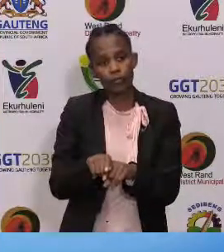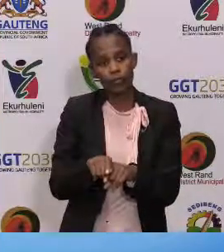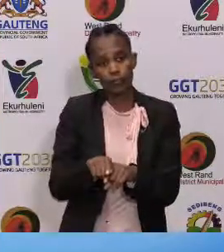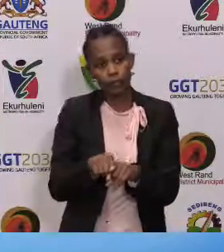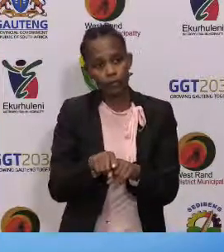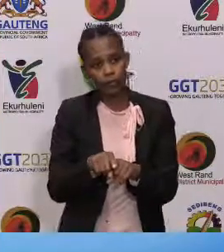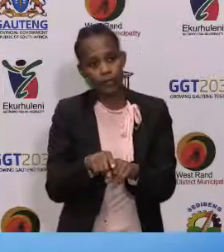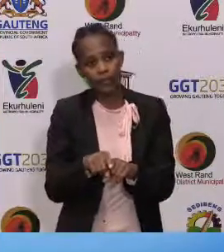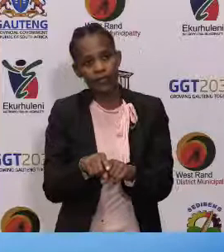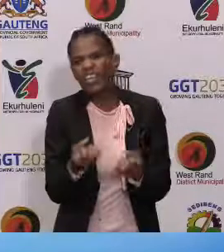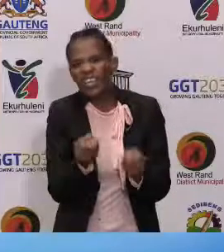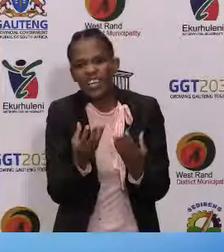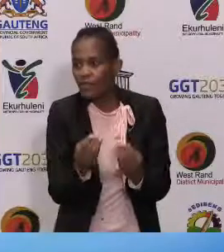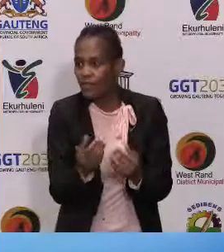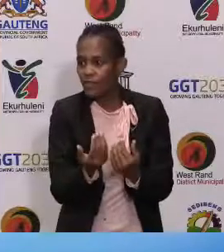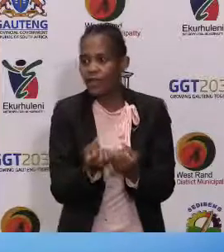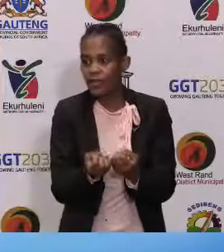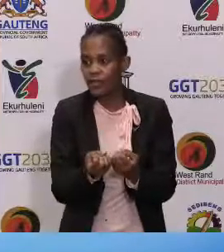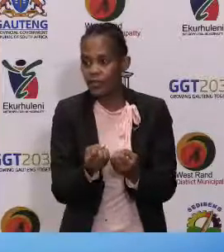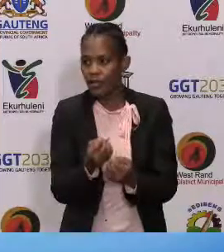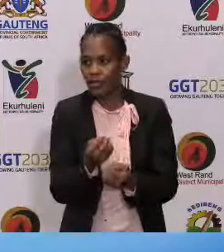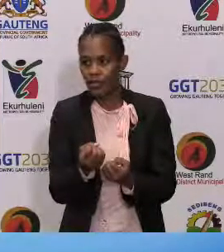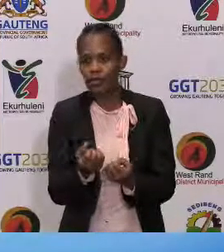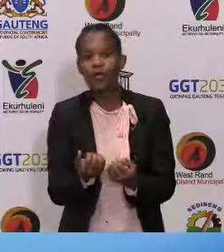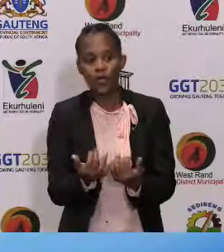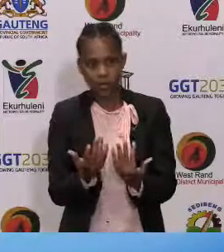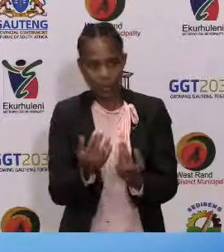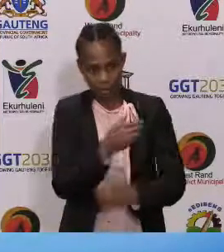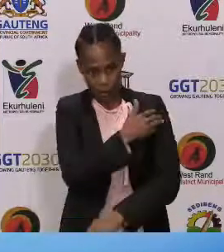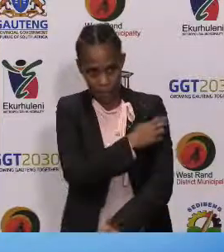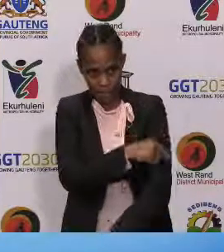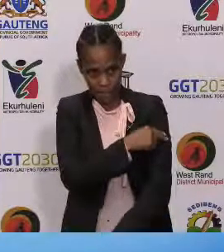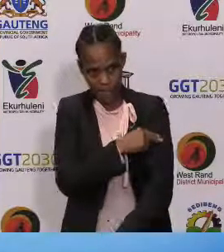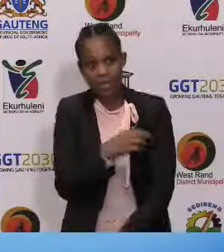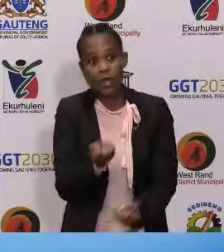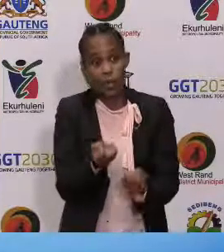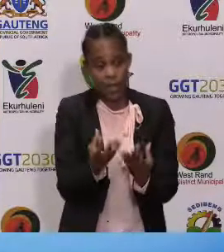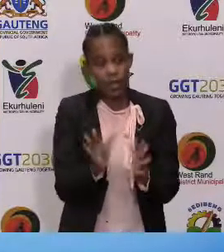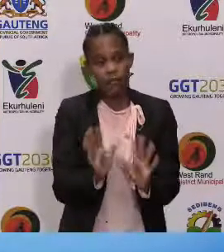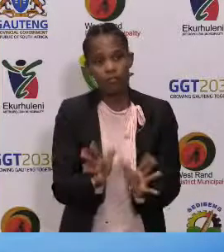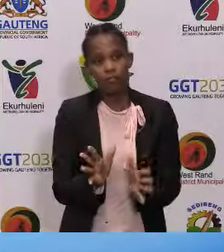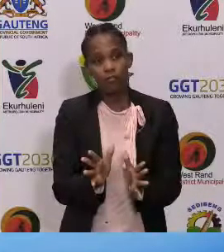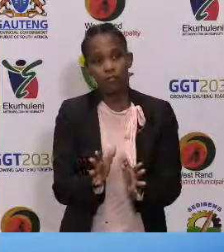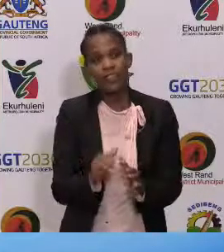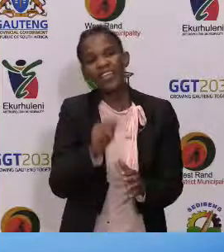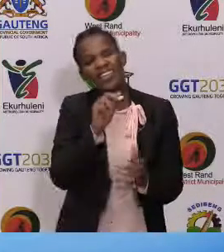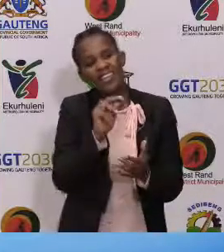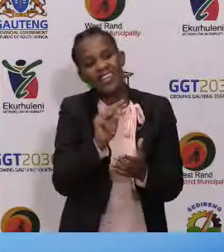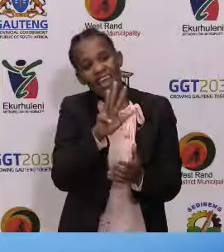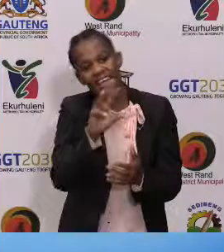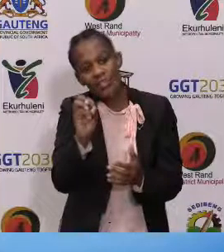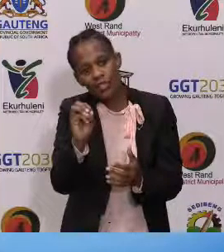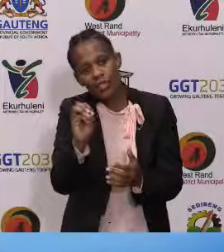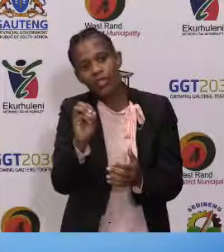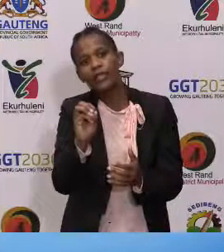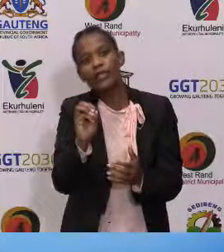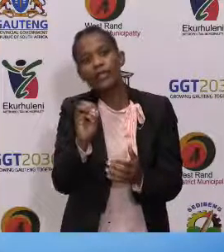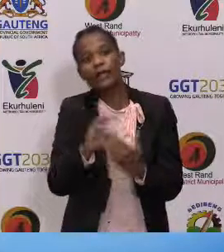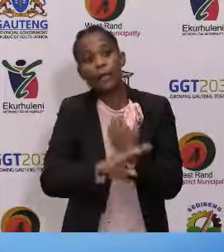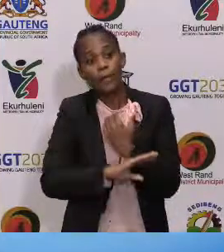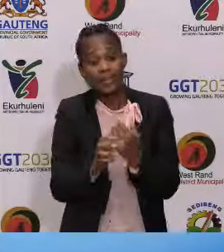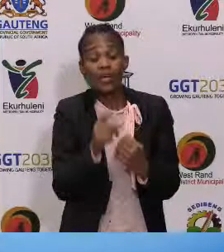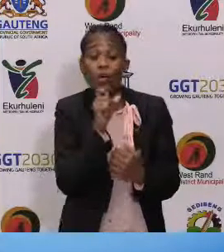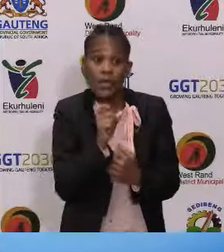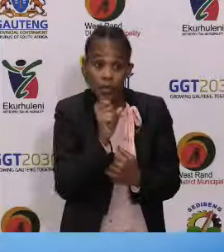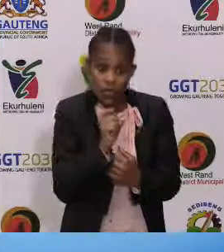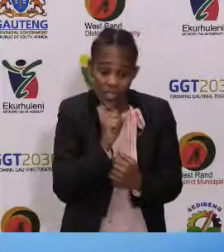at least give out 221, which were dedicated at Charlotte, and the 90 at Discoverers, which we are using